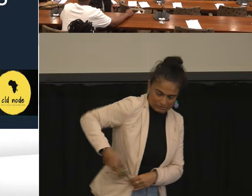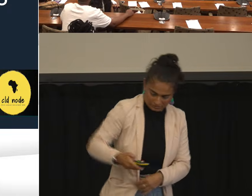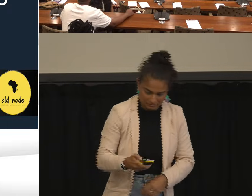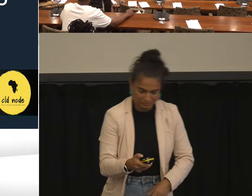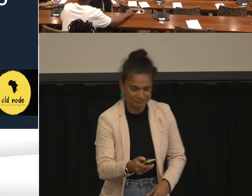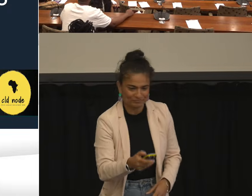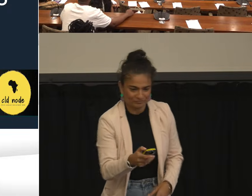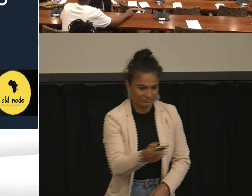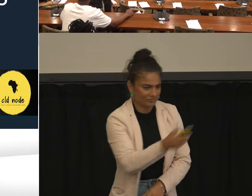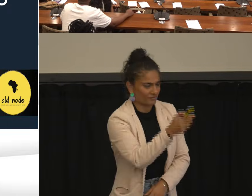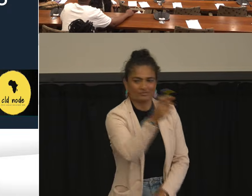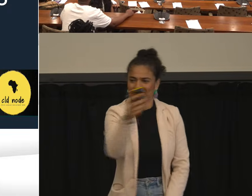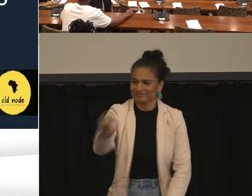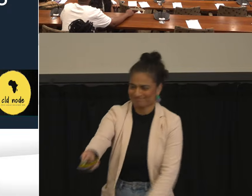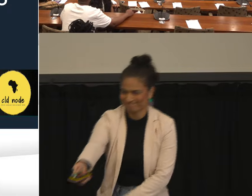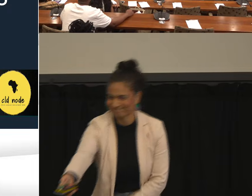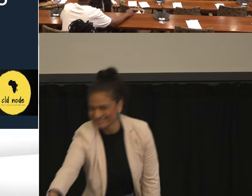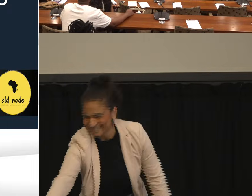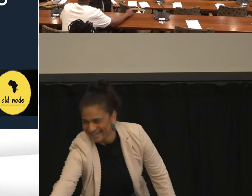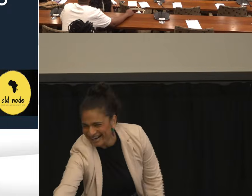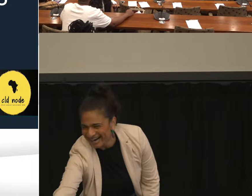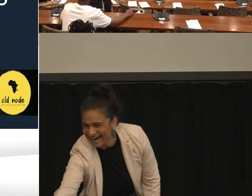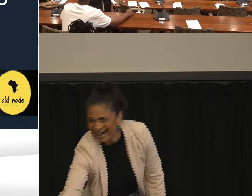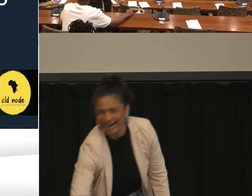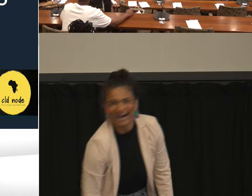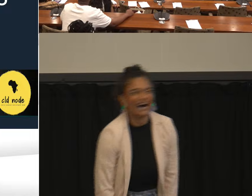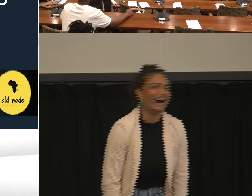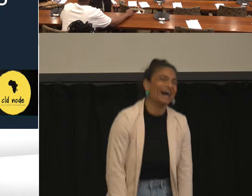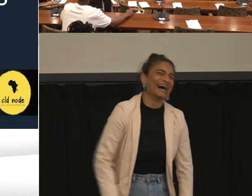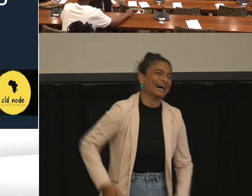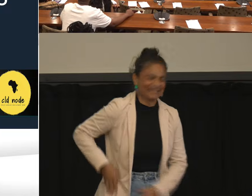This is not deaf friendly, eh?